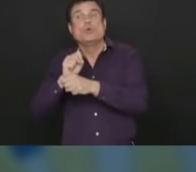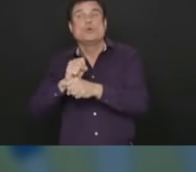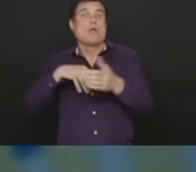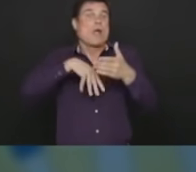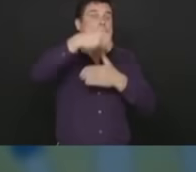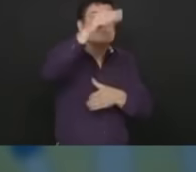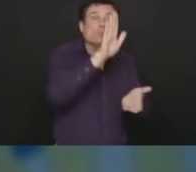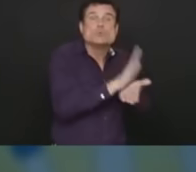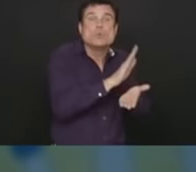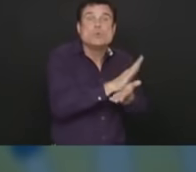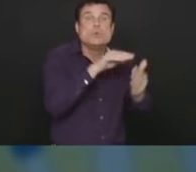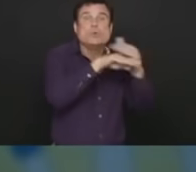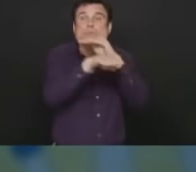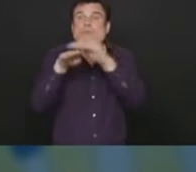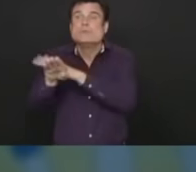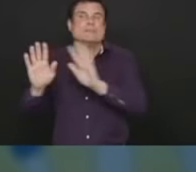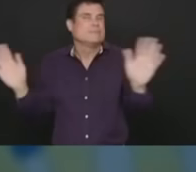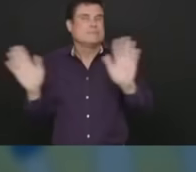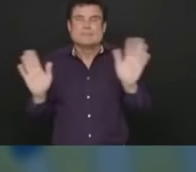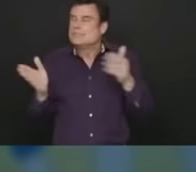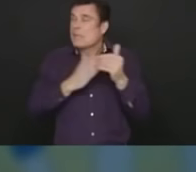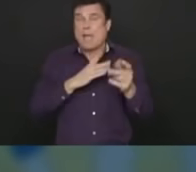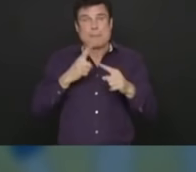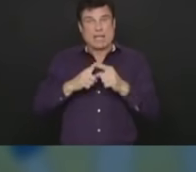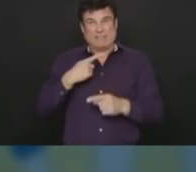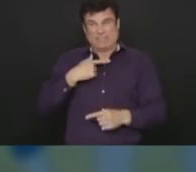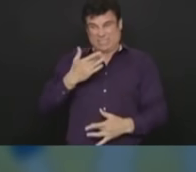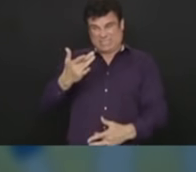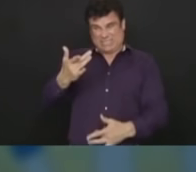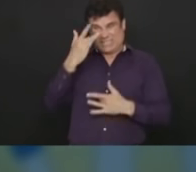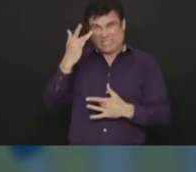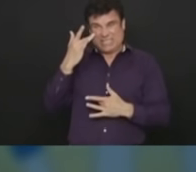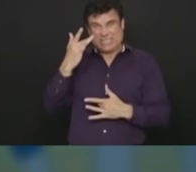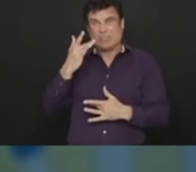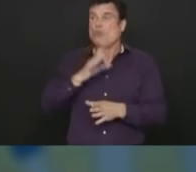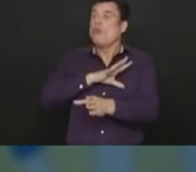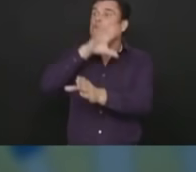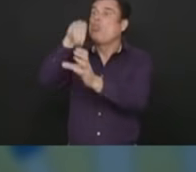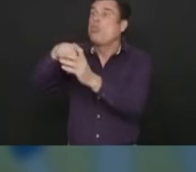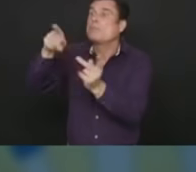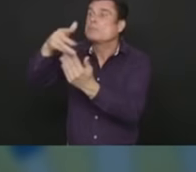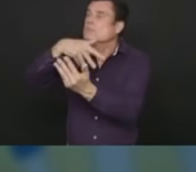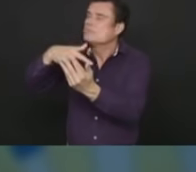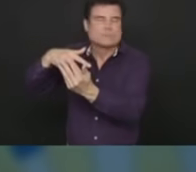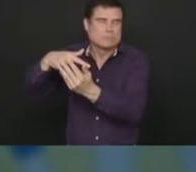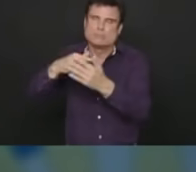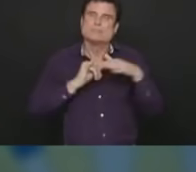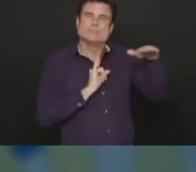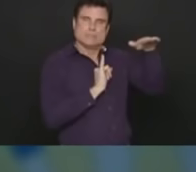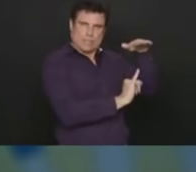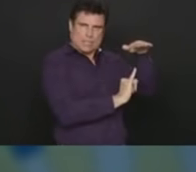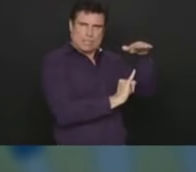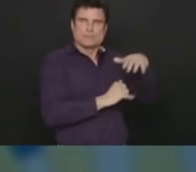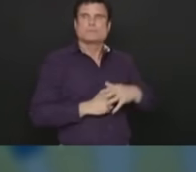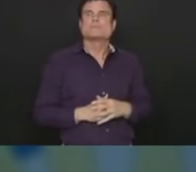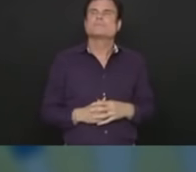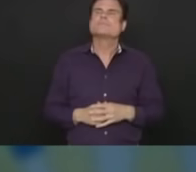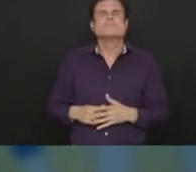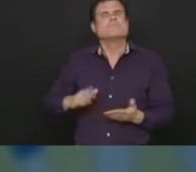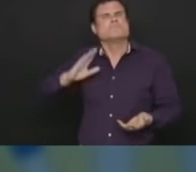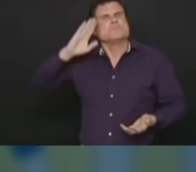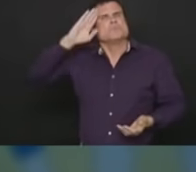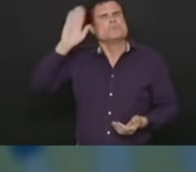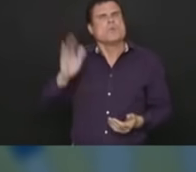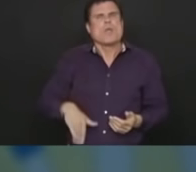We recognize that this social interaction and connecting with close family and friends is important for all of us. It's critical for all of